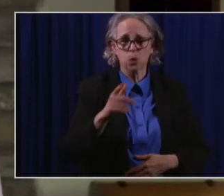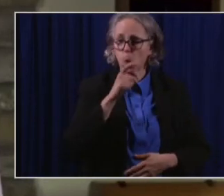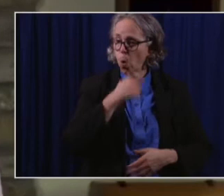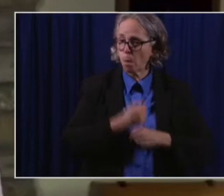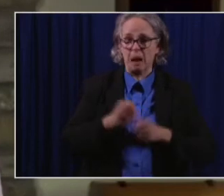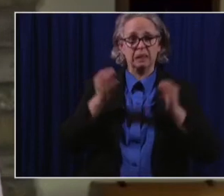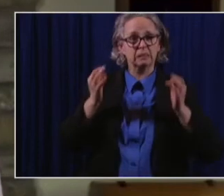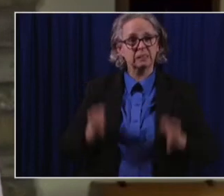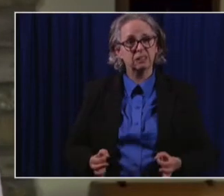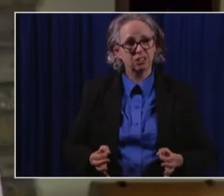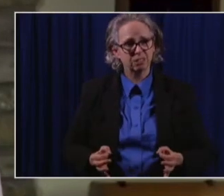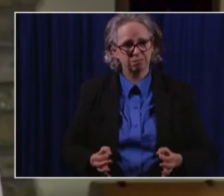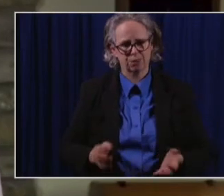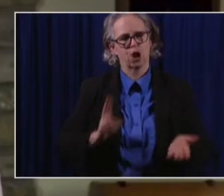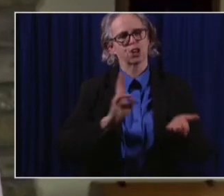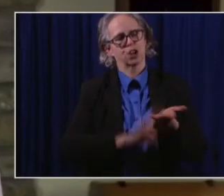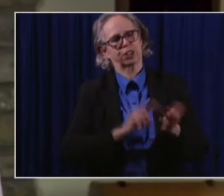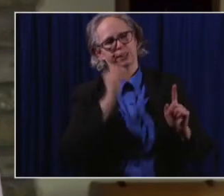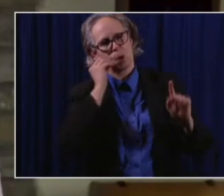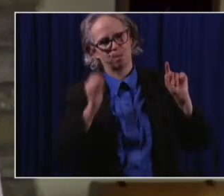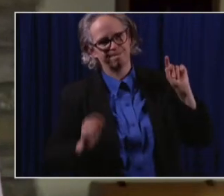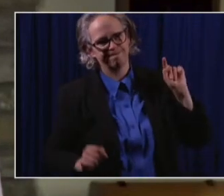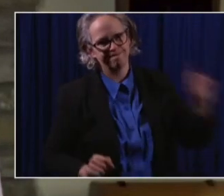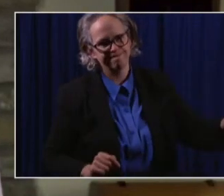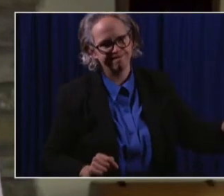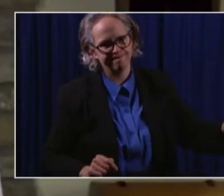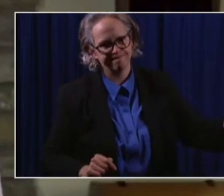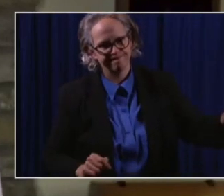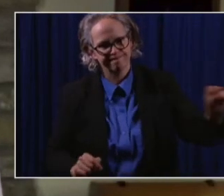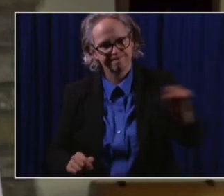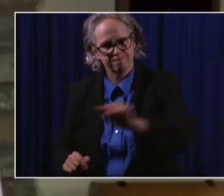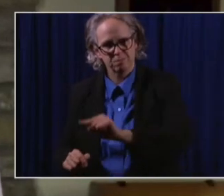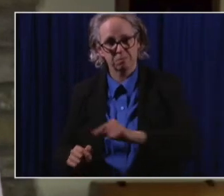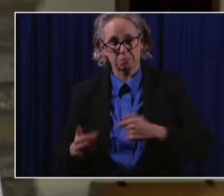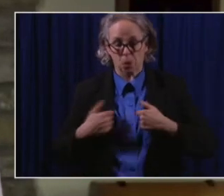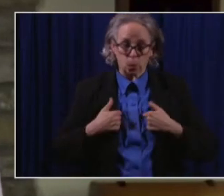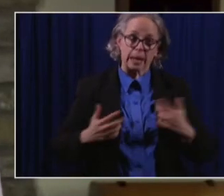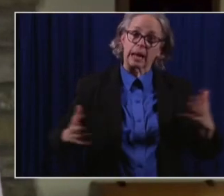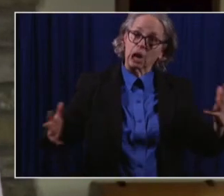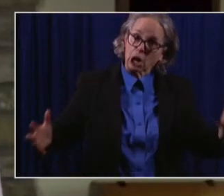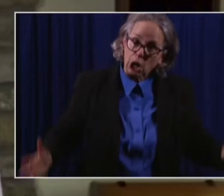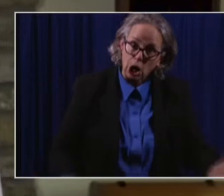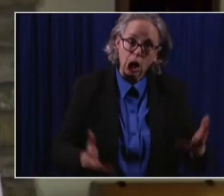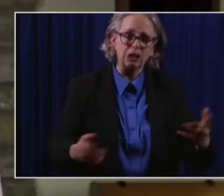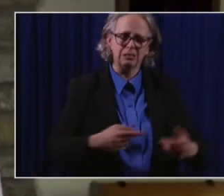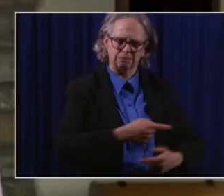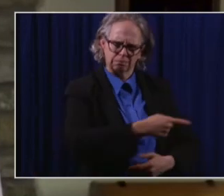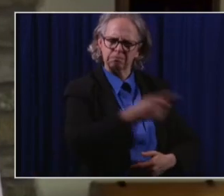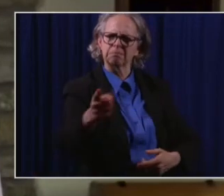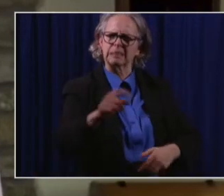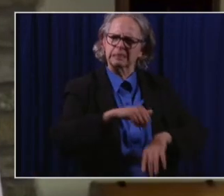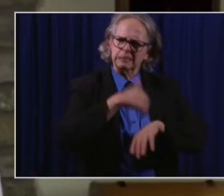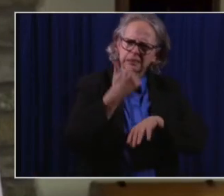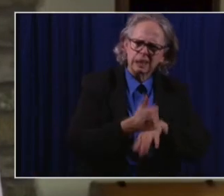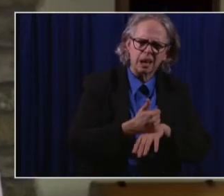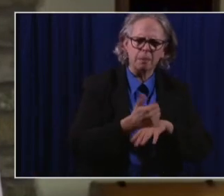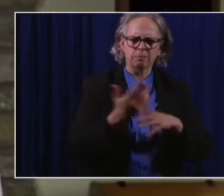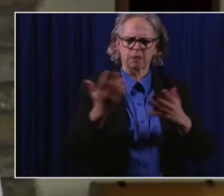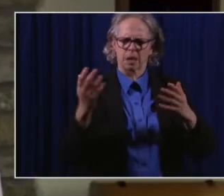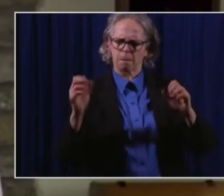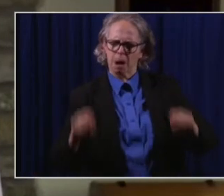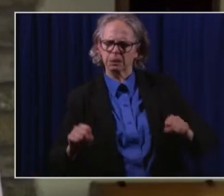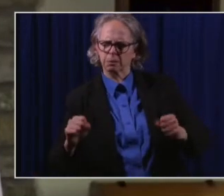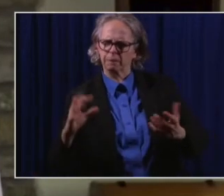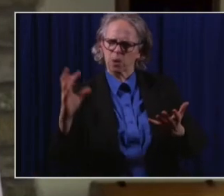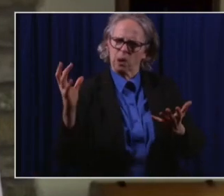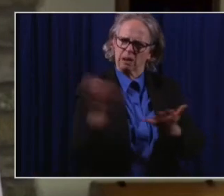people that are necessary to do this. But we encourage all the nursing homes to, make a provision for this to be done so that